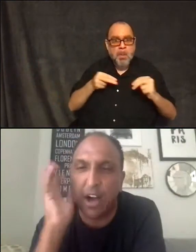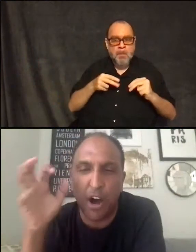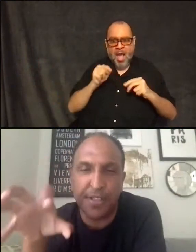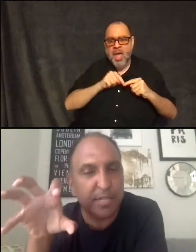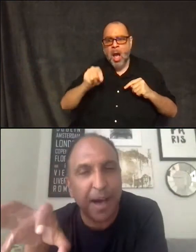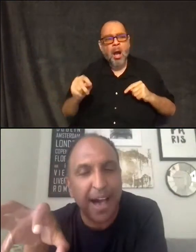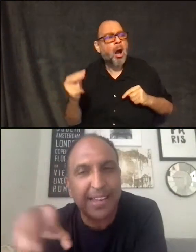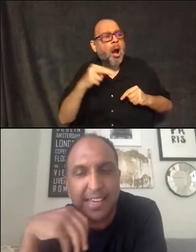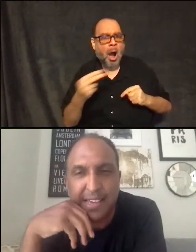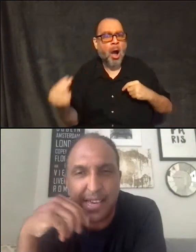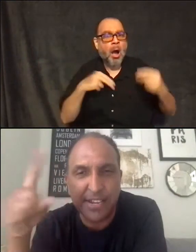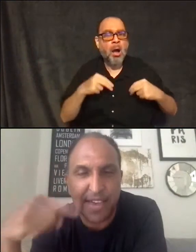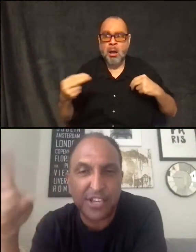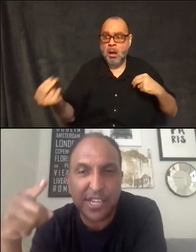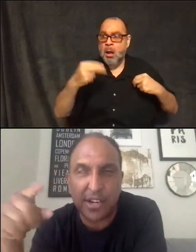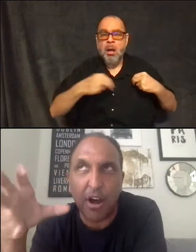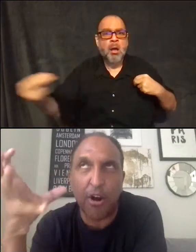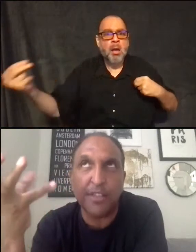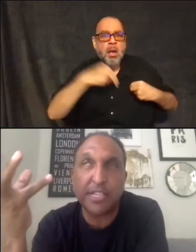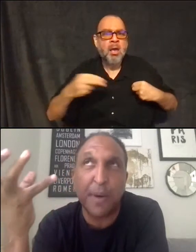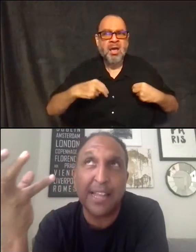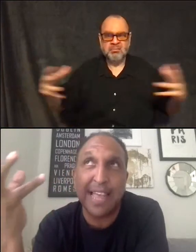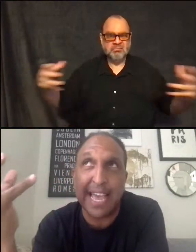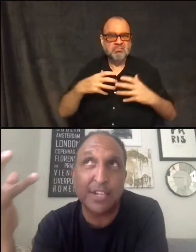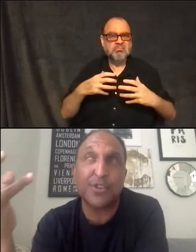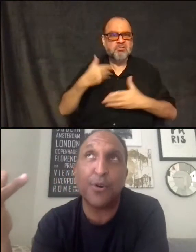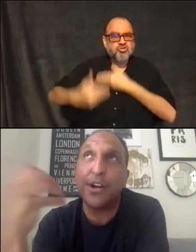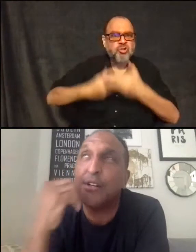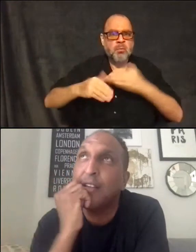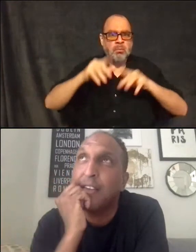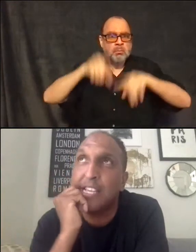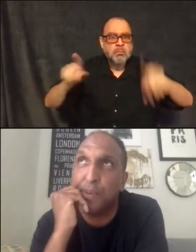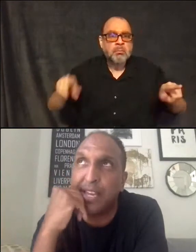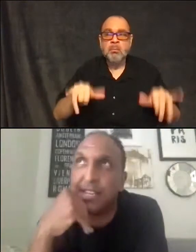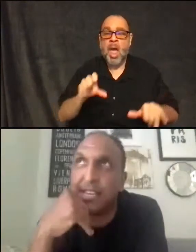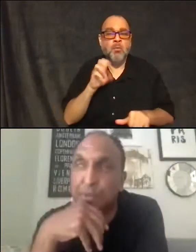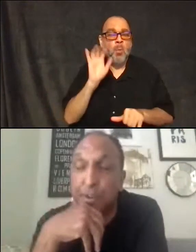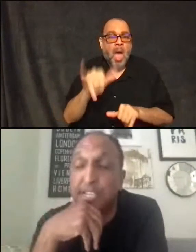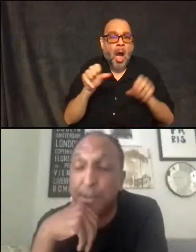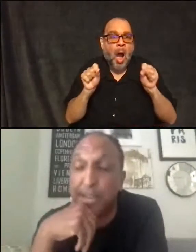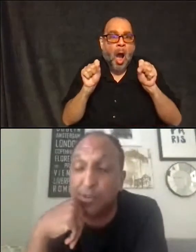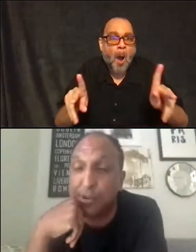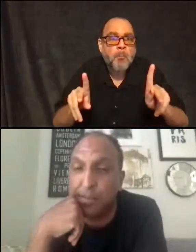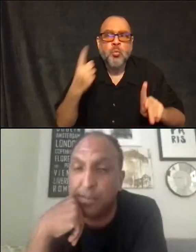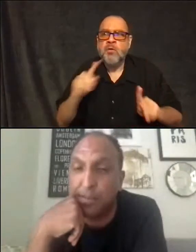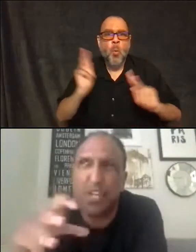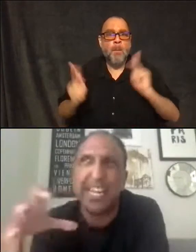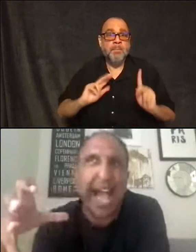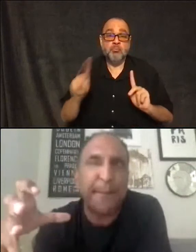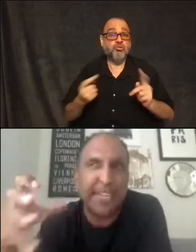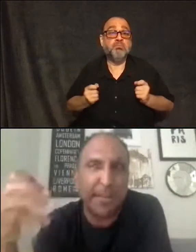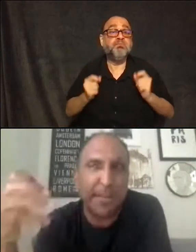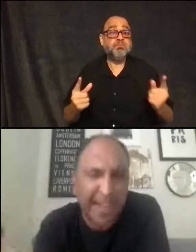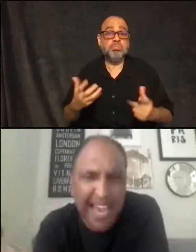kind of like on the spot innovation or on the spot like editorial has been pretty essential and pretty amazing.